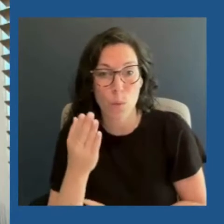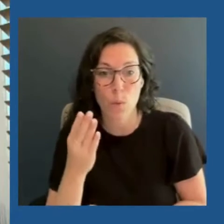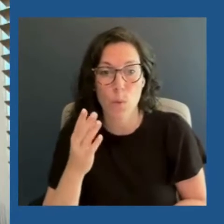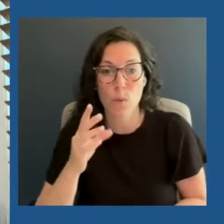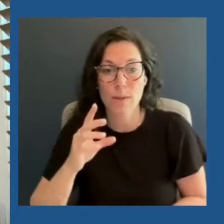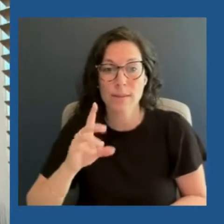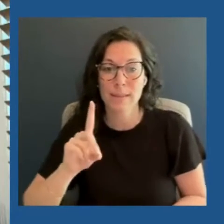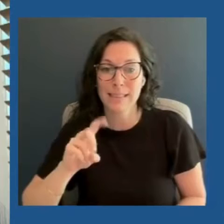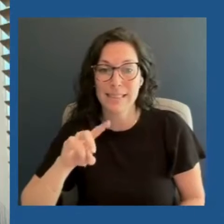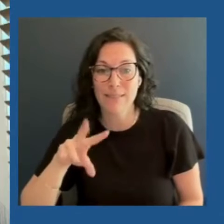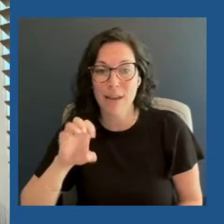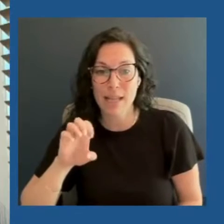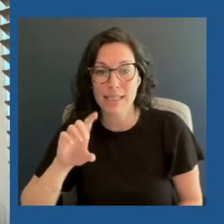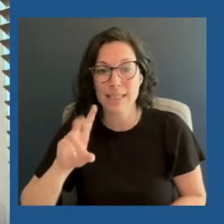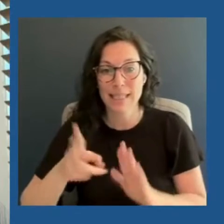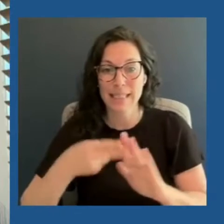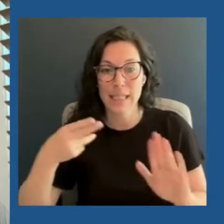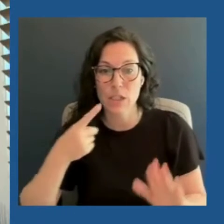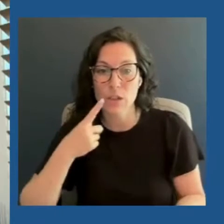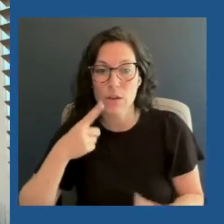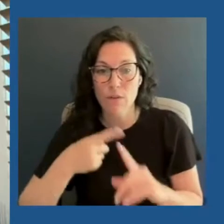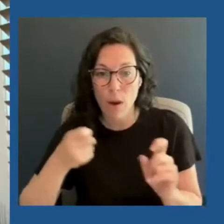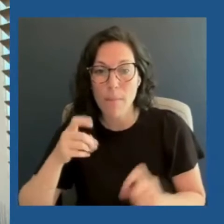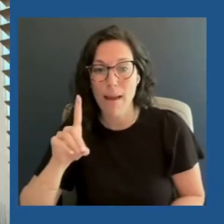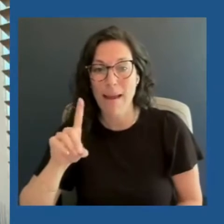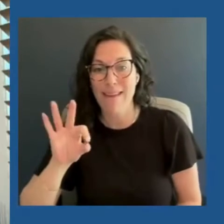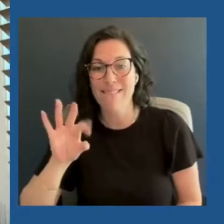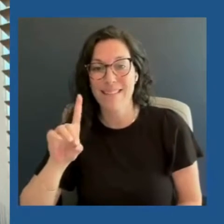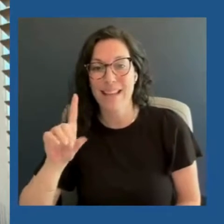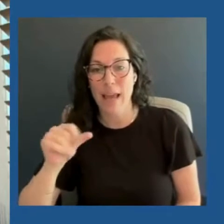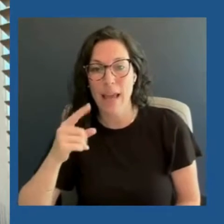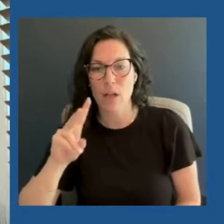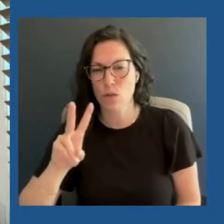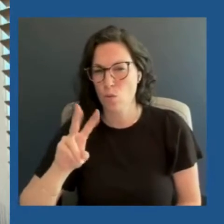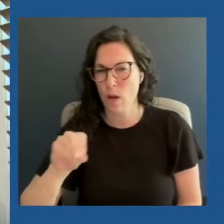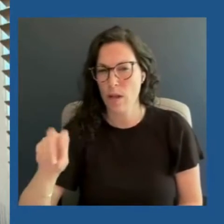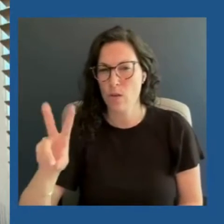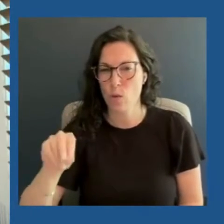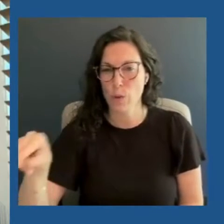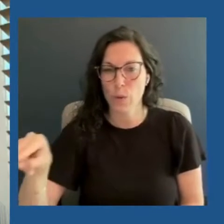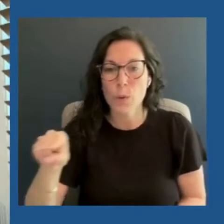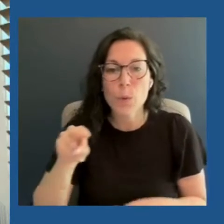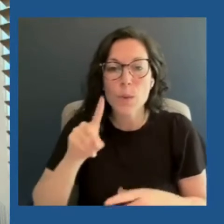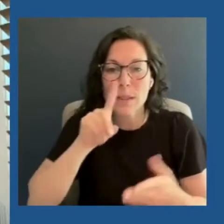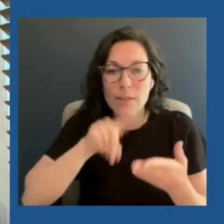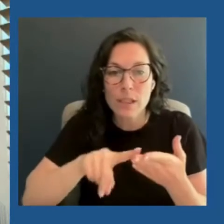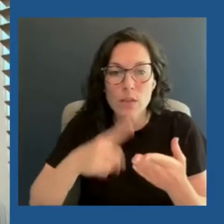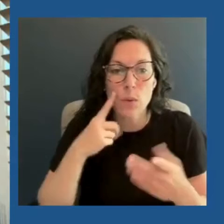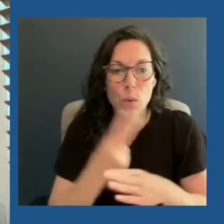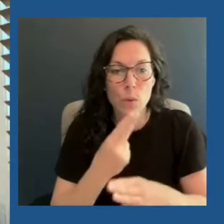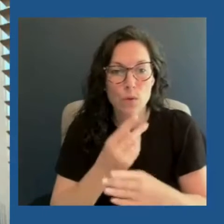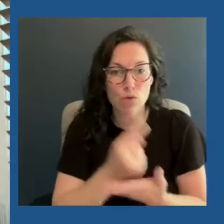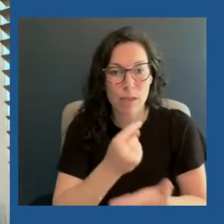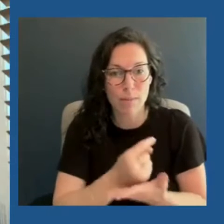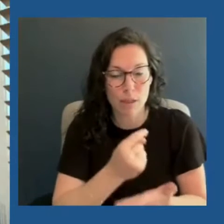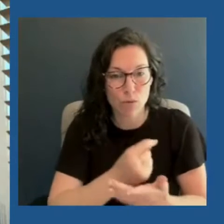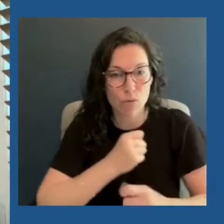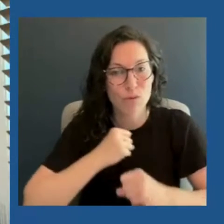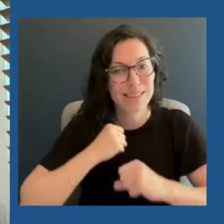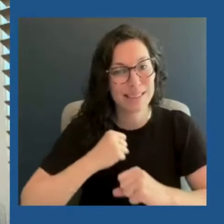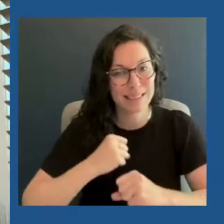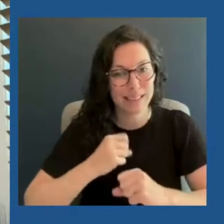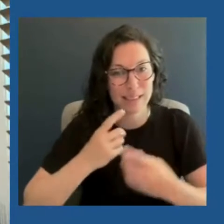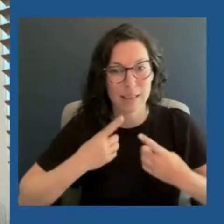its use for treatment-resistant depression. A recent study supported in part by the National Institutes of Health's Brain